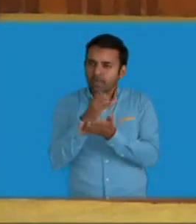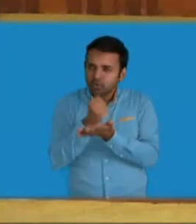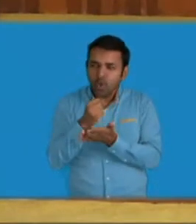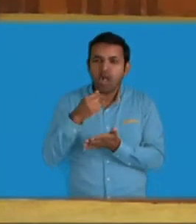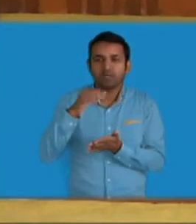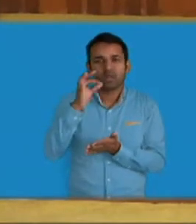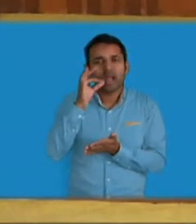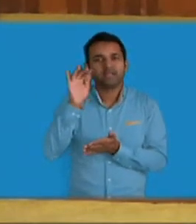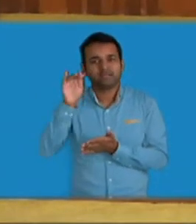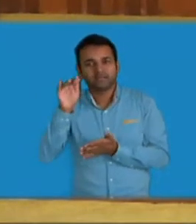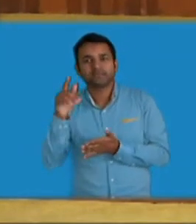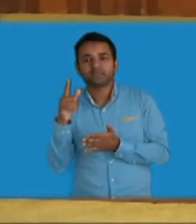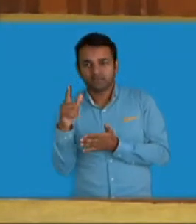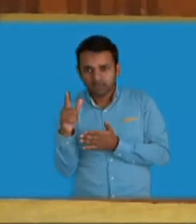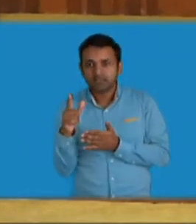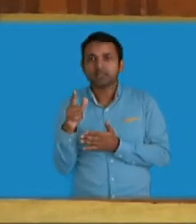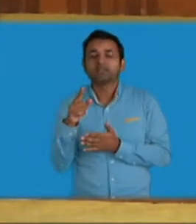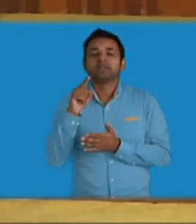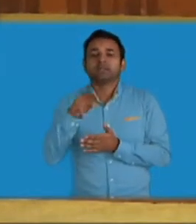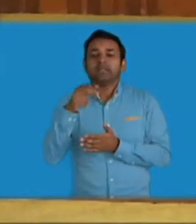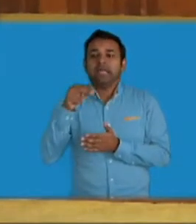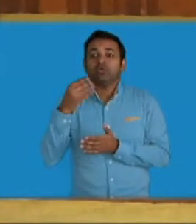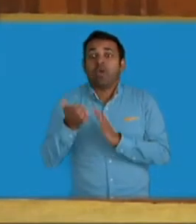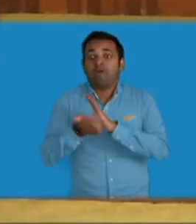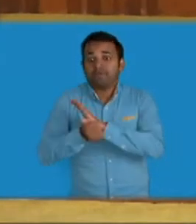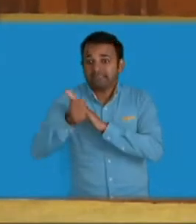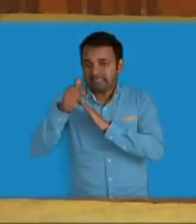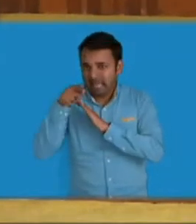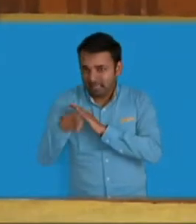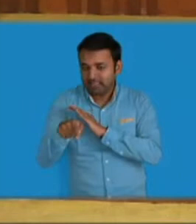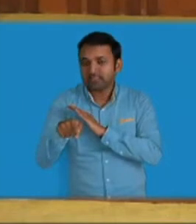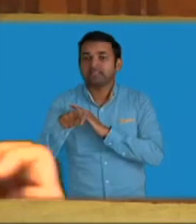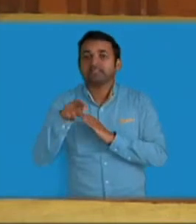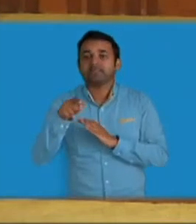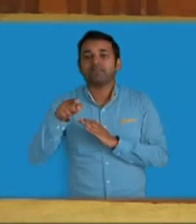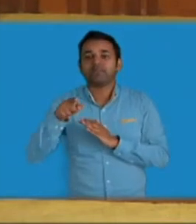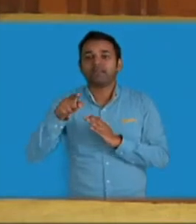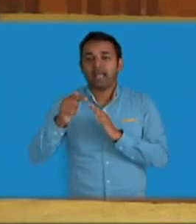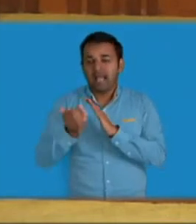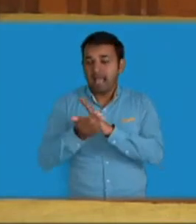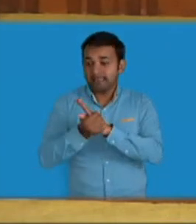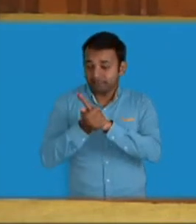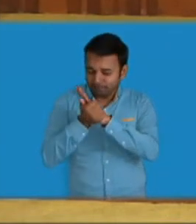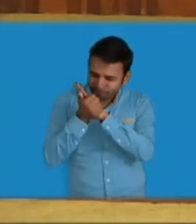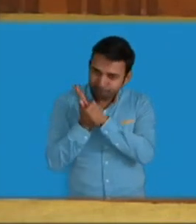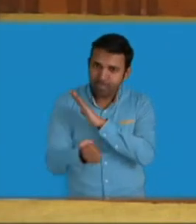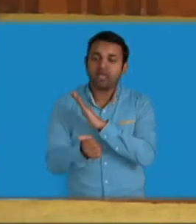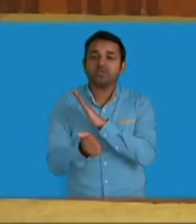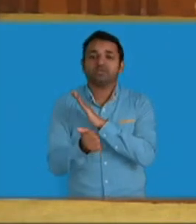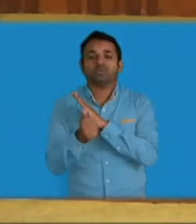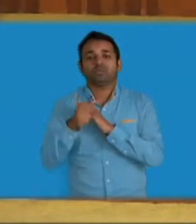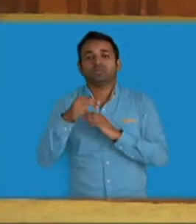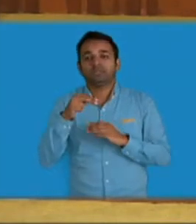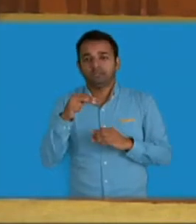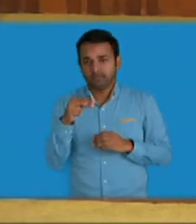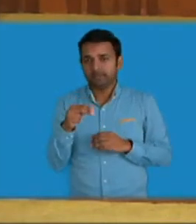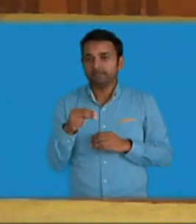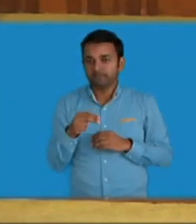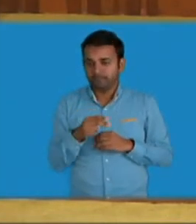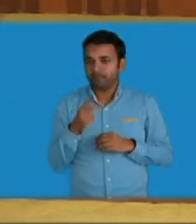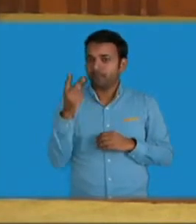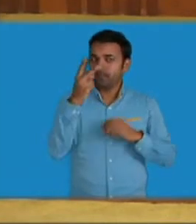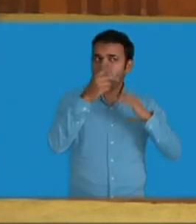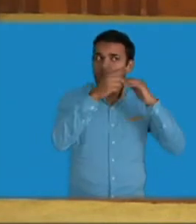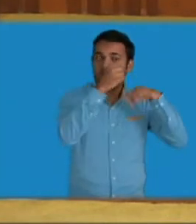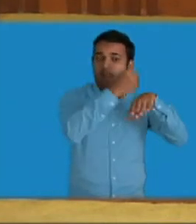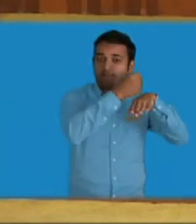skills, local expertise, both at the ministerial level, at the government level, as well as at the